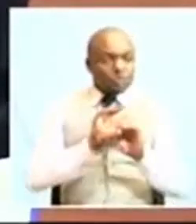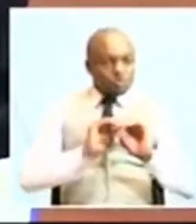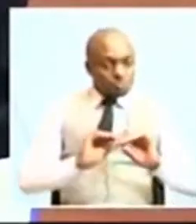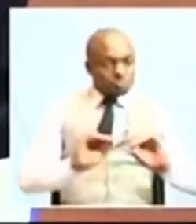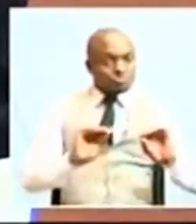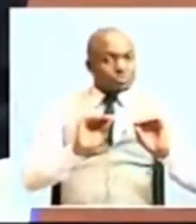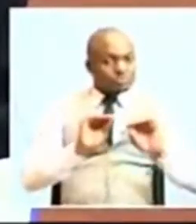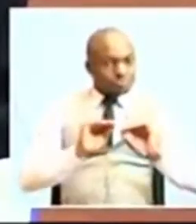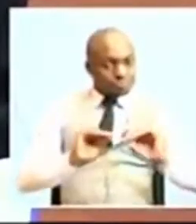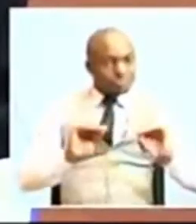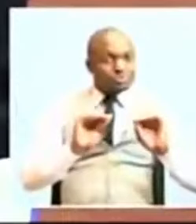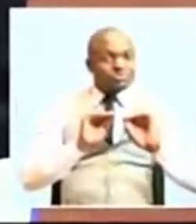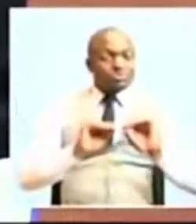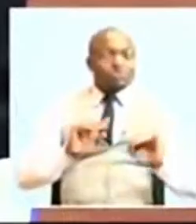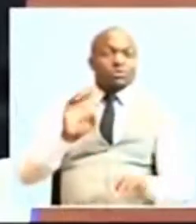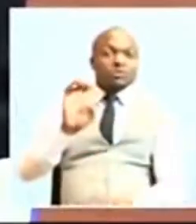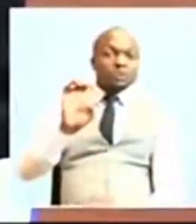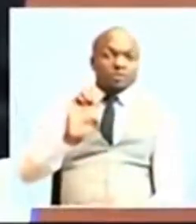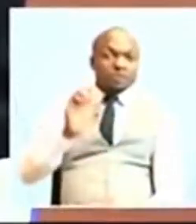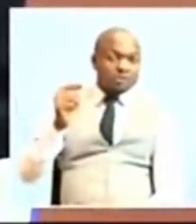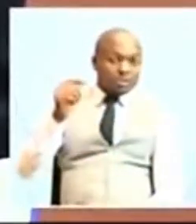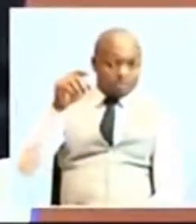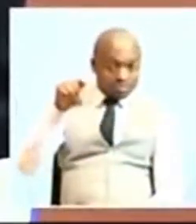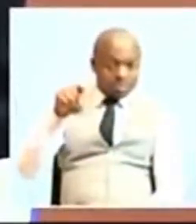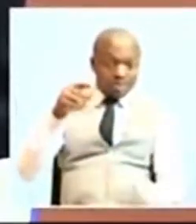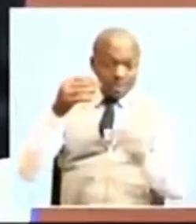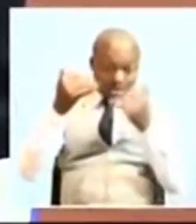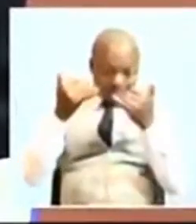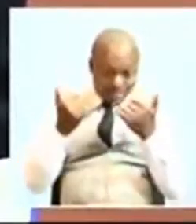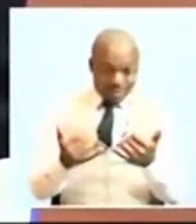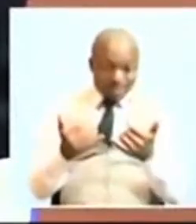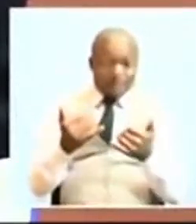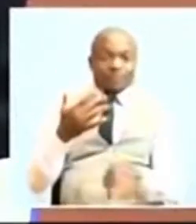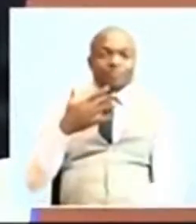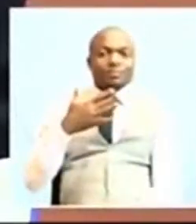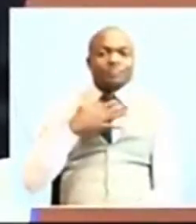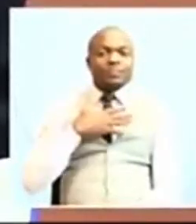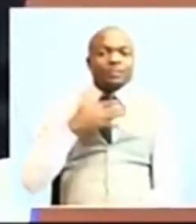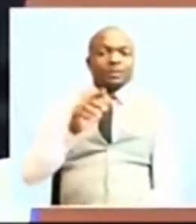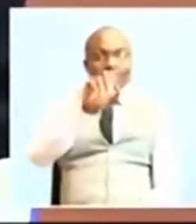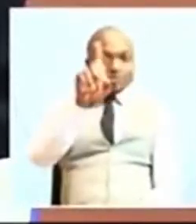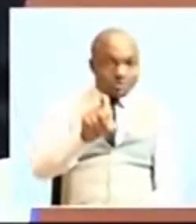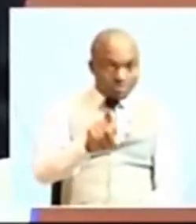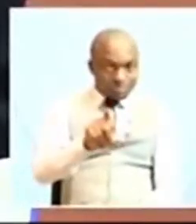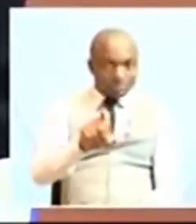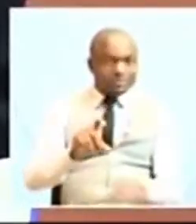oriented on the EGP. Now, my question is, I want to ask